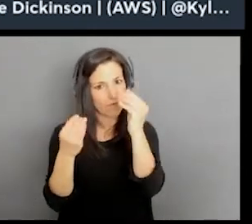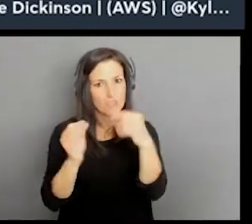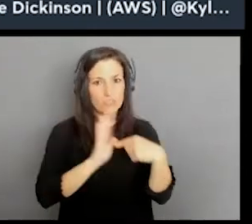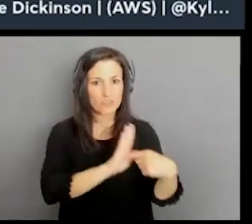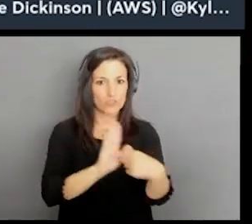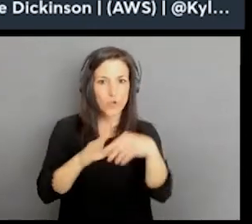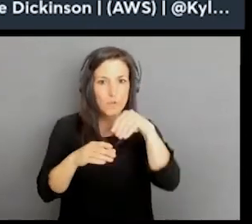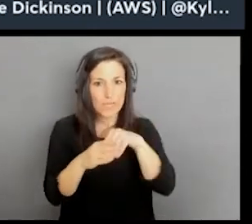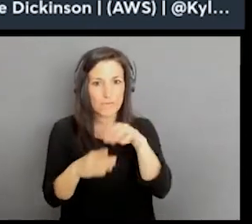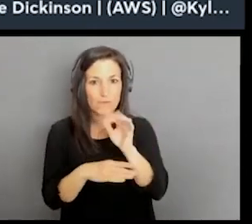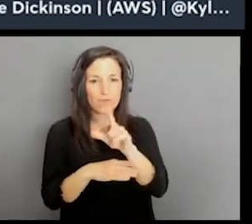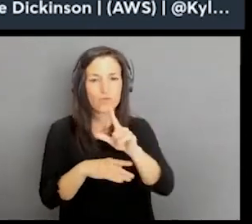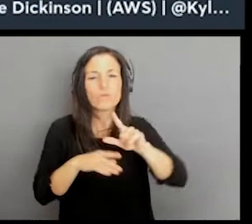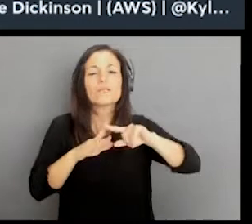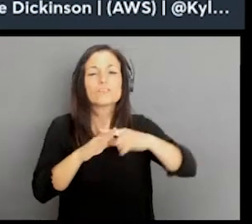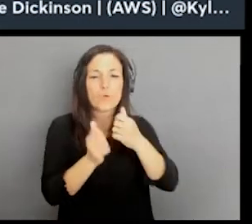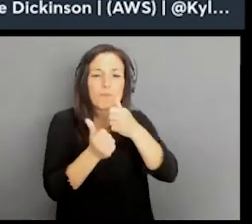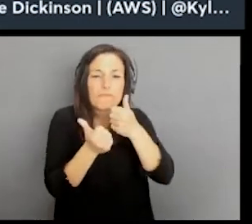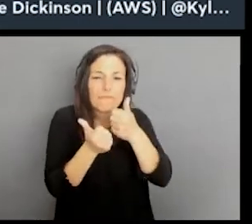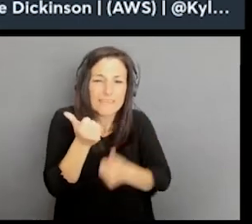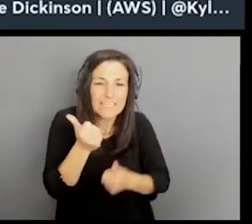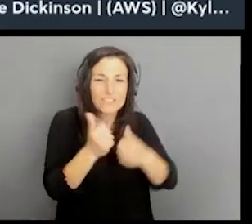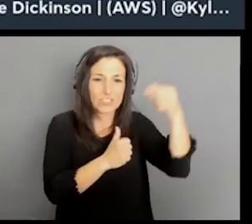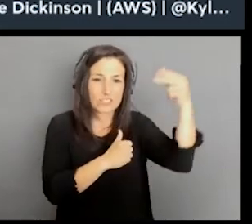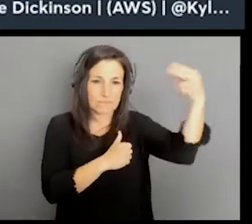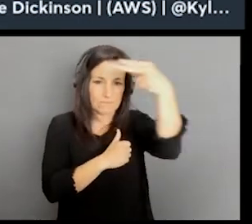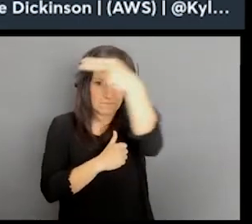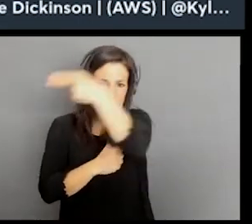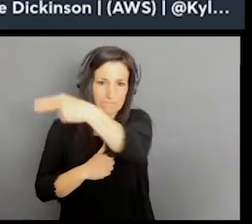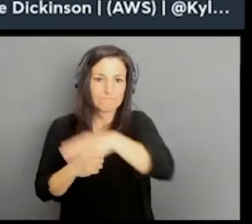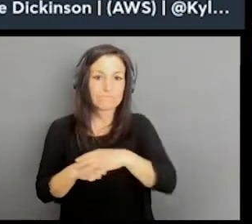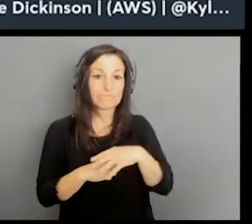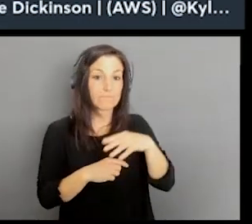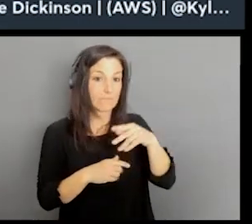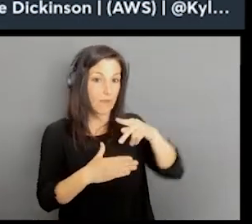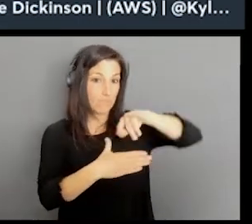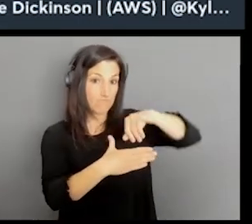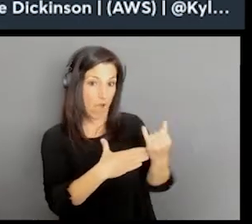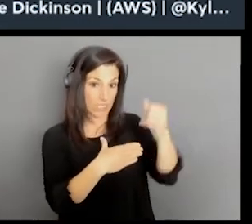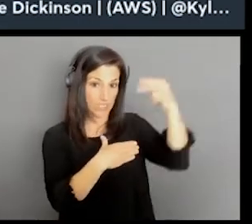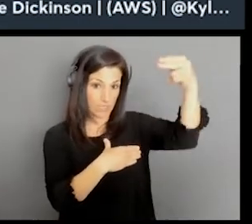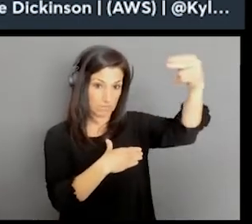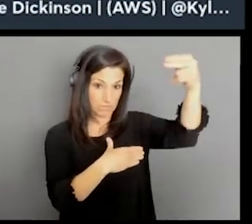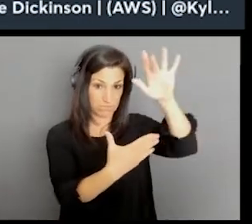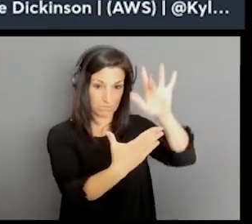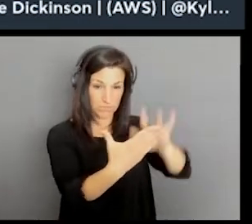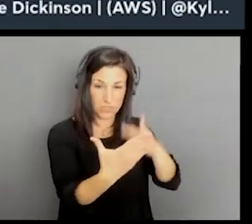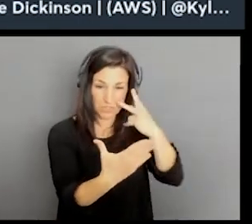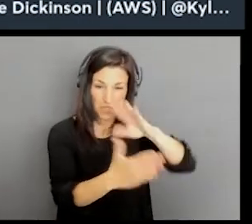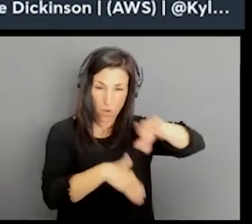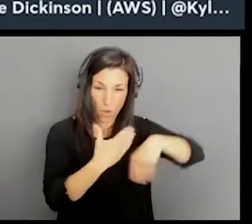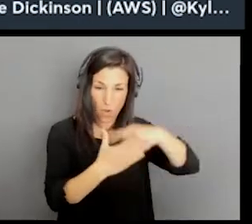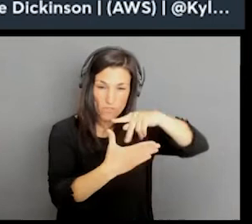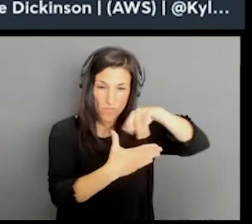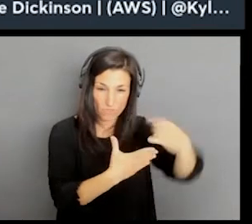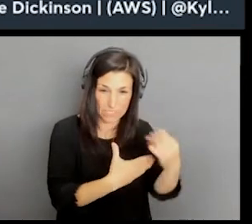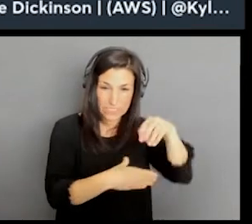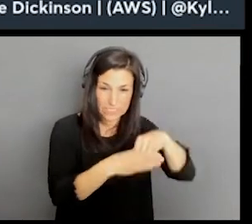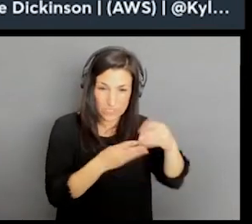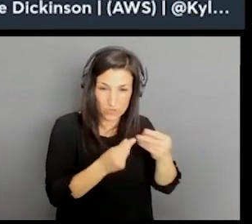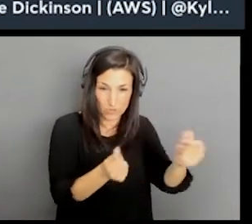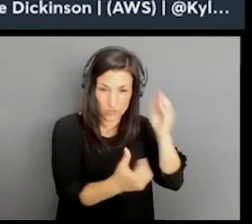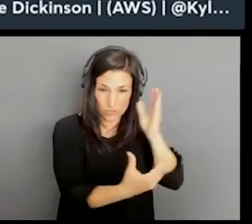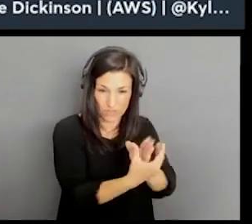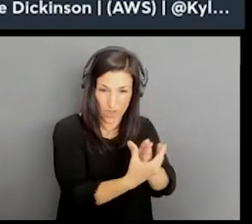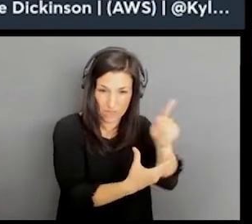each tab. In the projects tab, you kind of see all the projects in your solution file that the application has. And we see